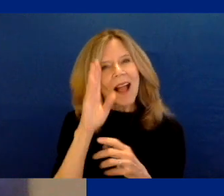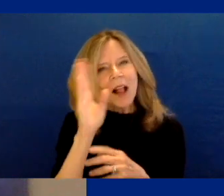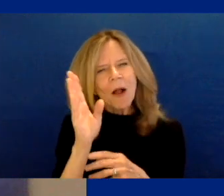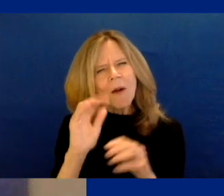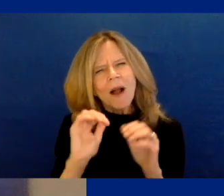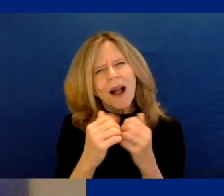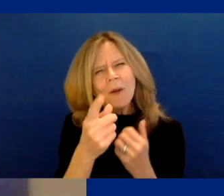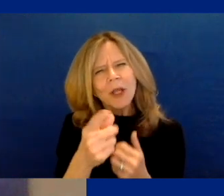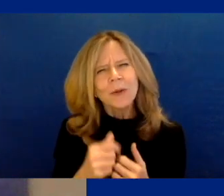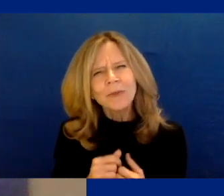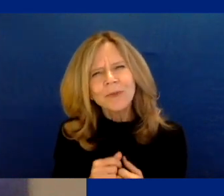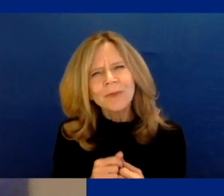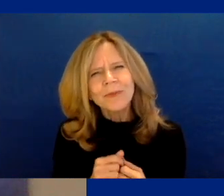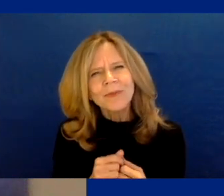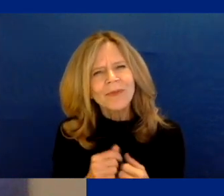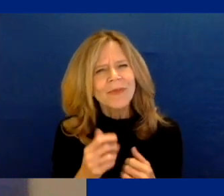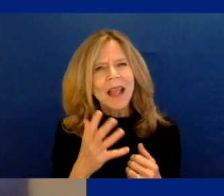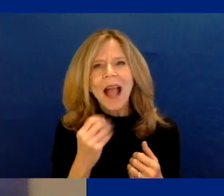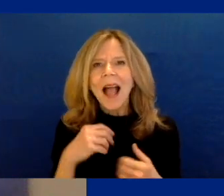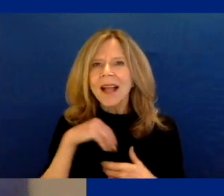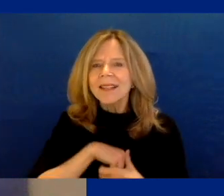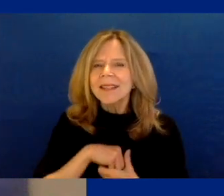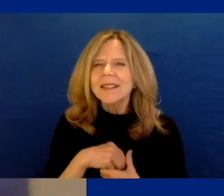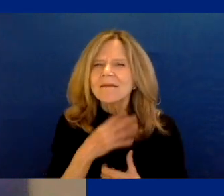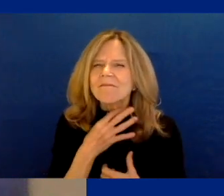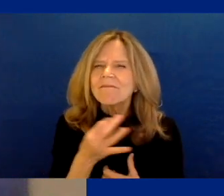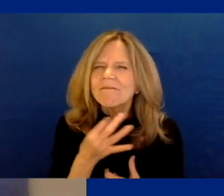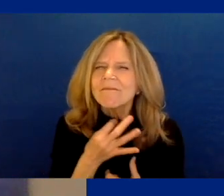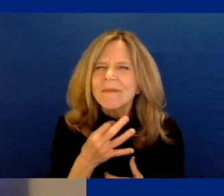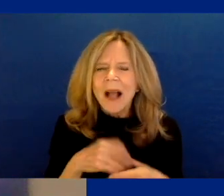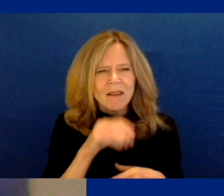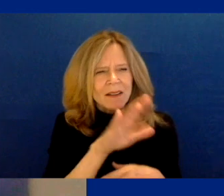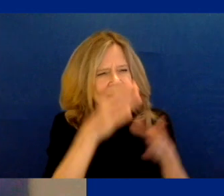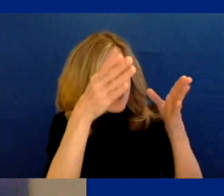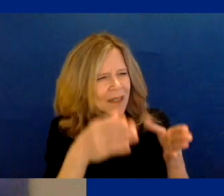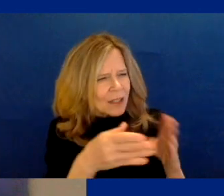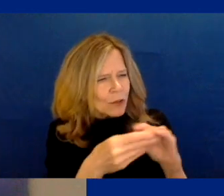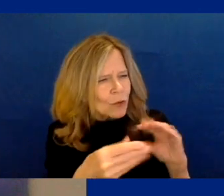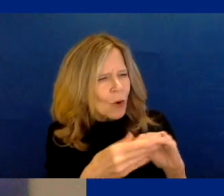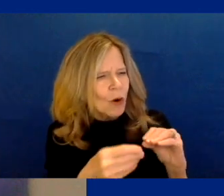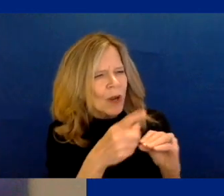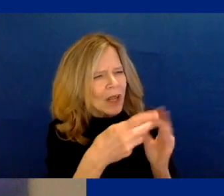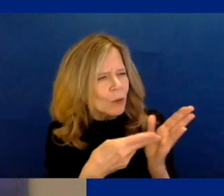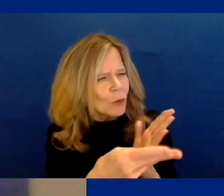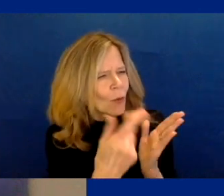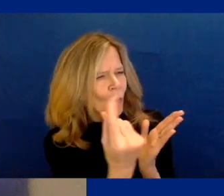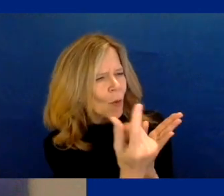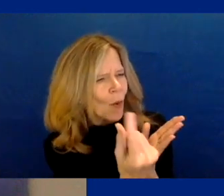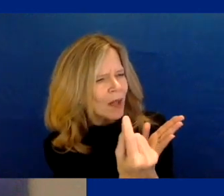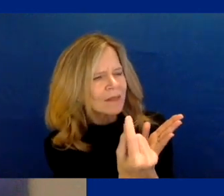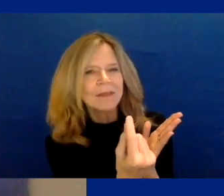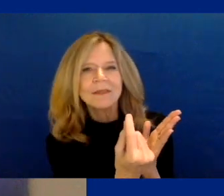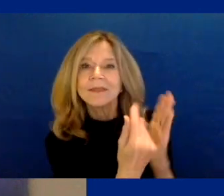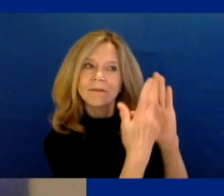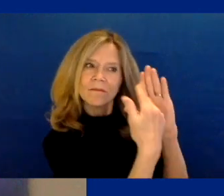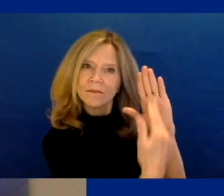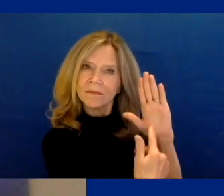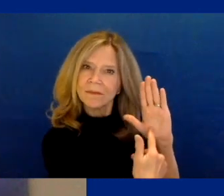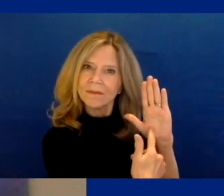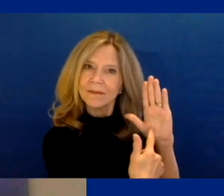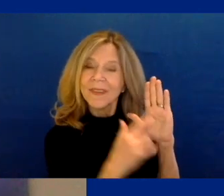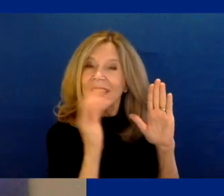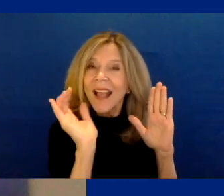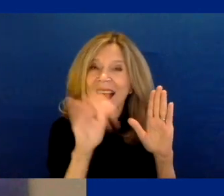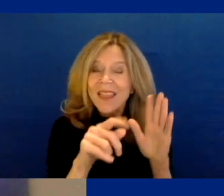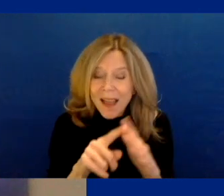hello, how are you? And a deep sense of curiosity about the individual stories and truths. It is through